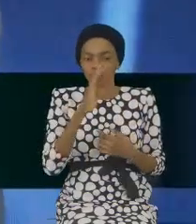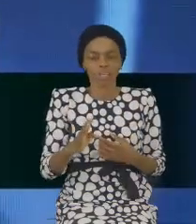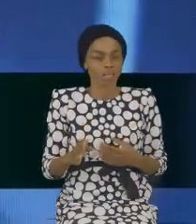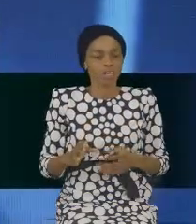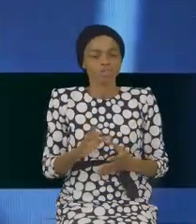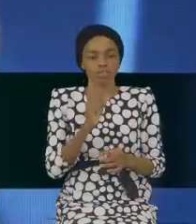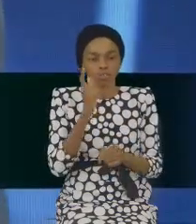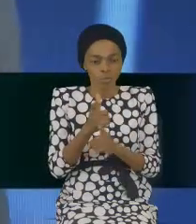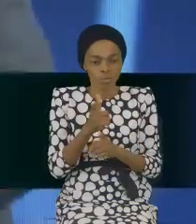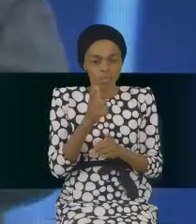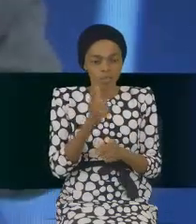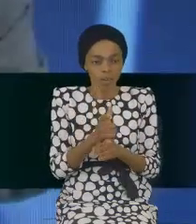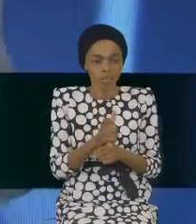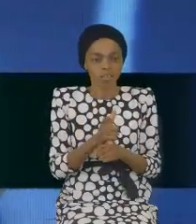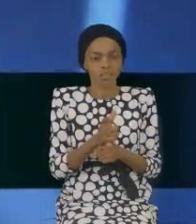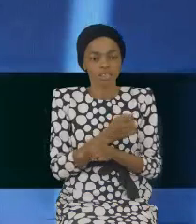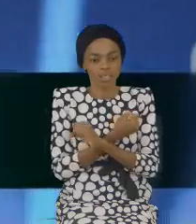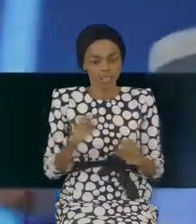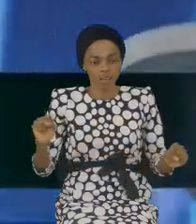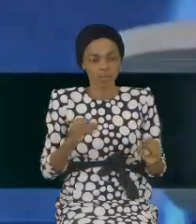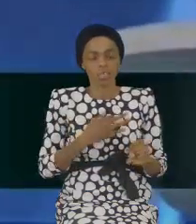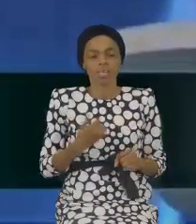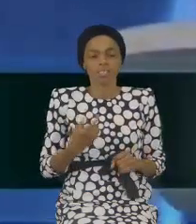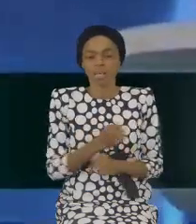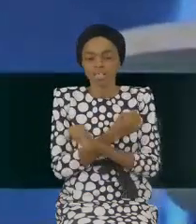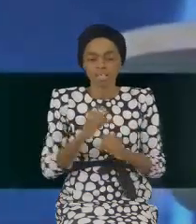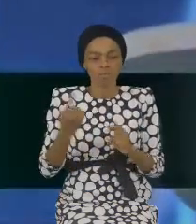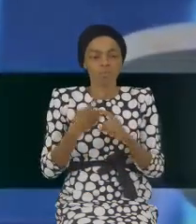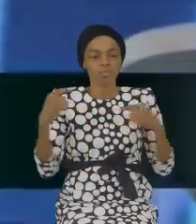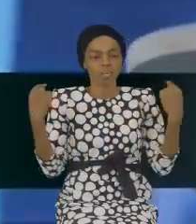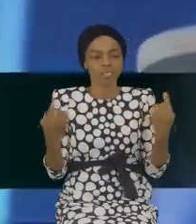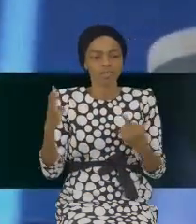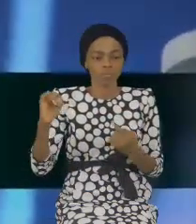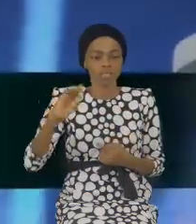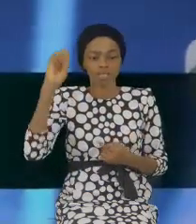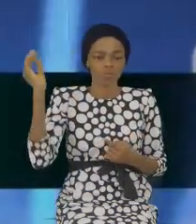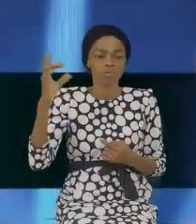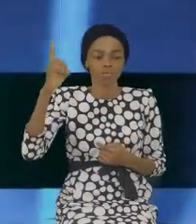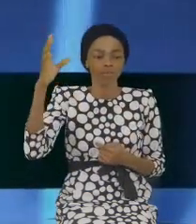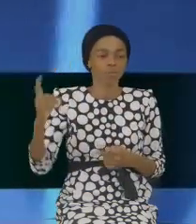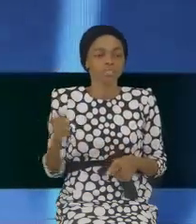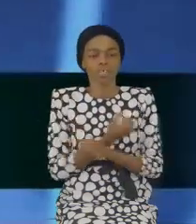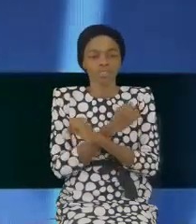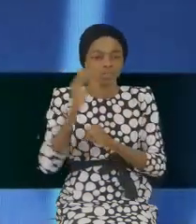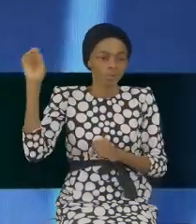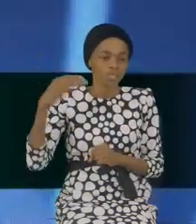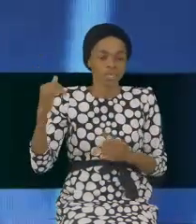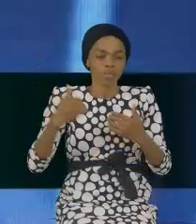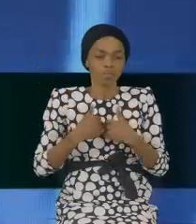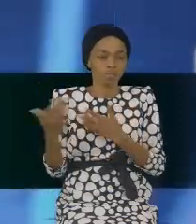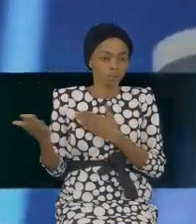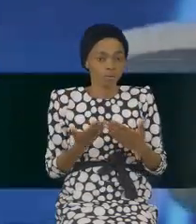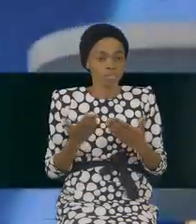justified, and they had been saved from their sins by the grace of God. The grace that brought salvation had appeared unto